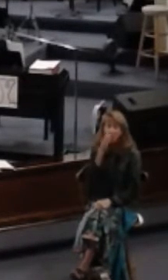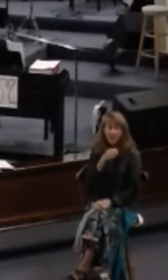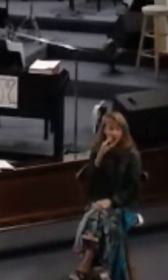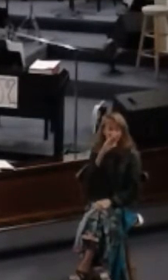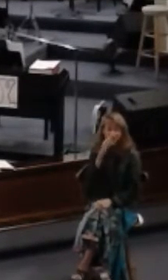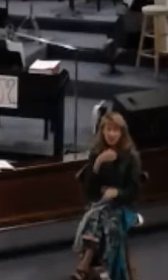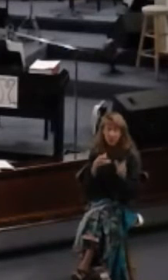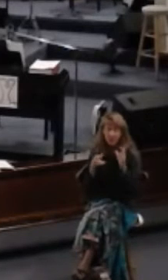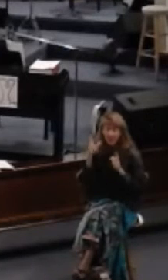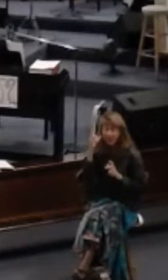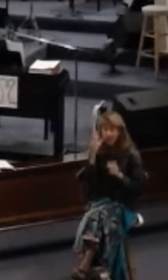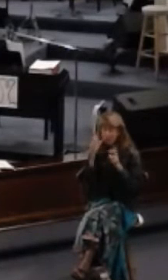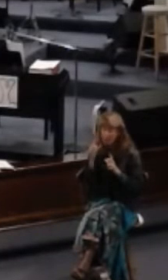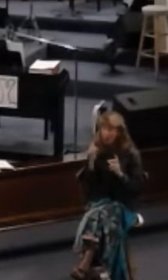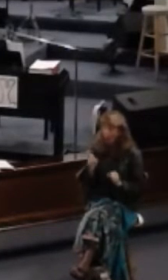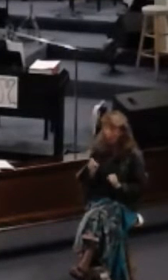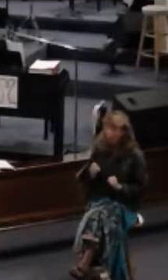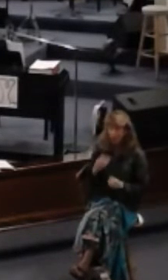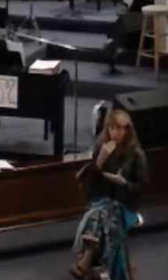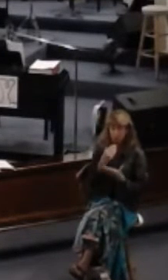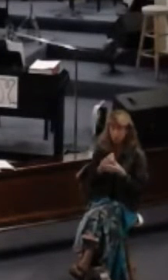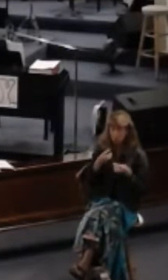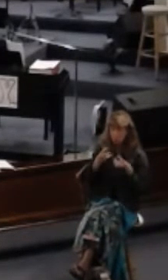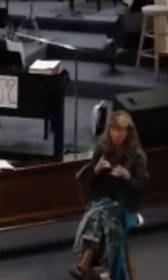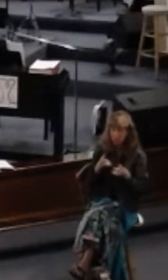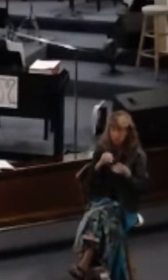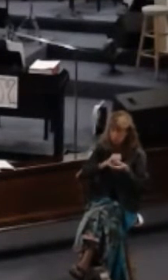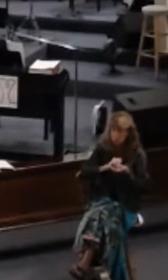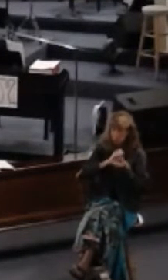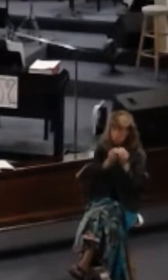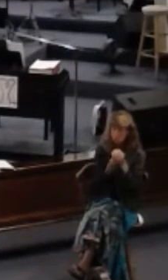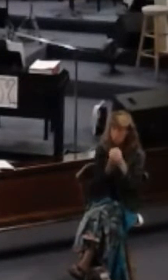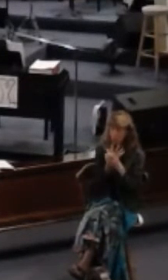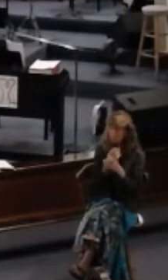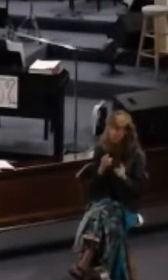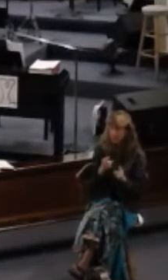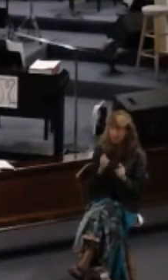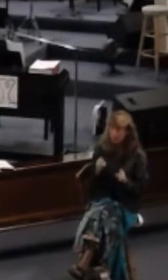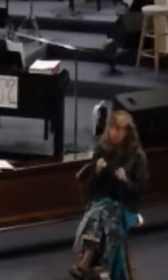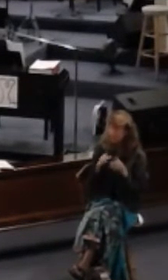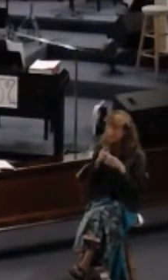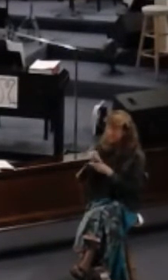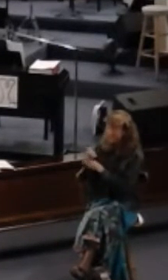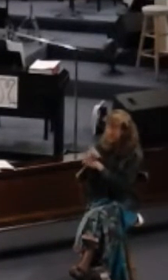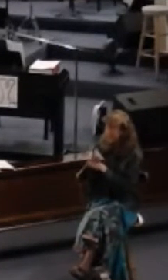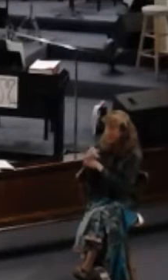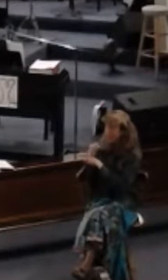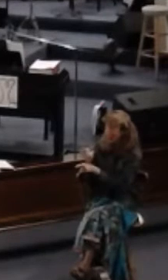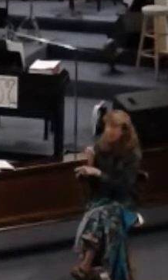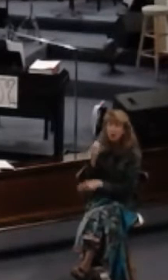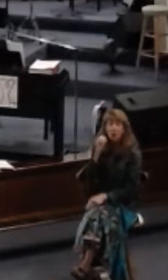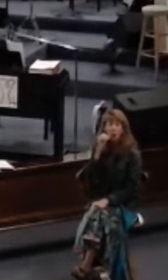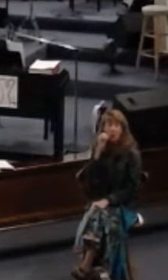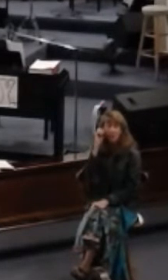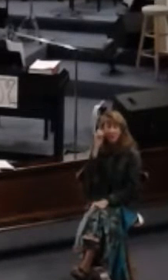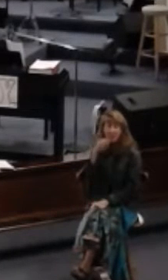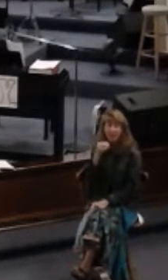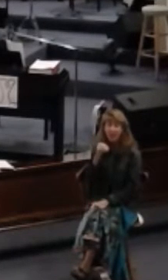ever hear that a great way for a church to experience dynamic growth would be for them to take care of widows and orphans and the